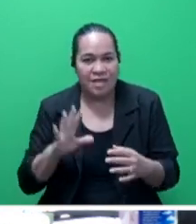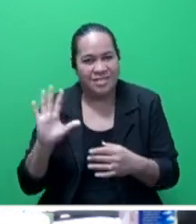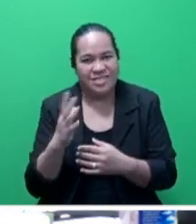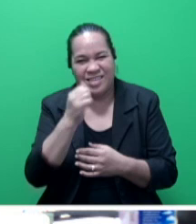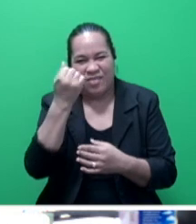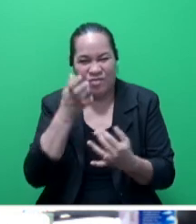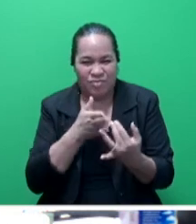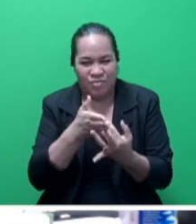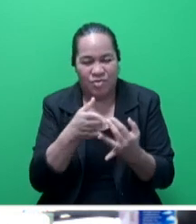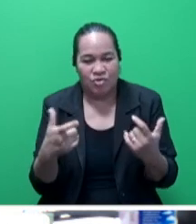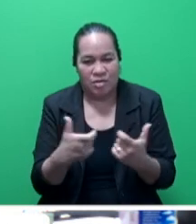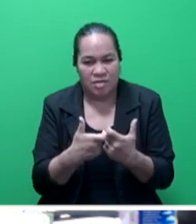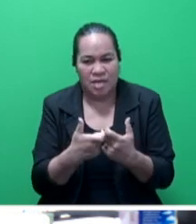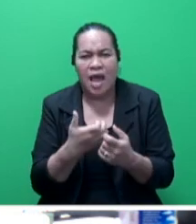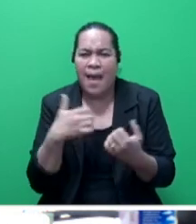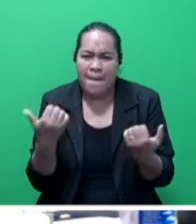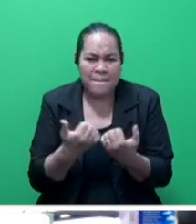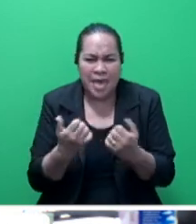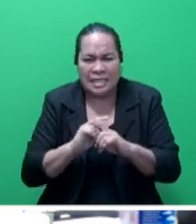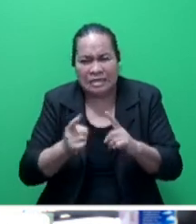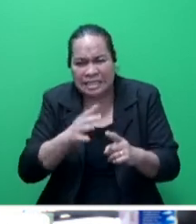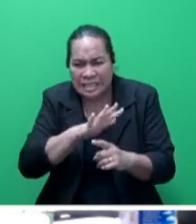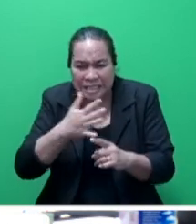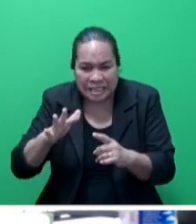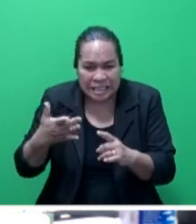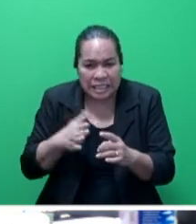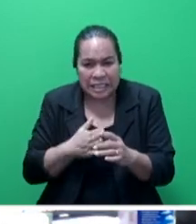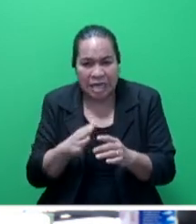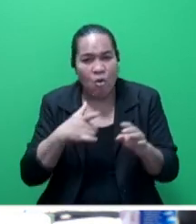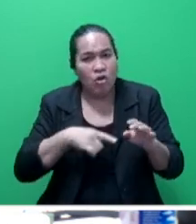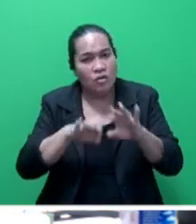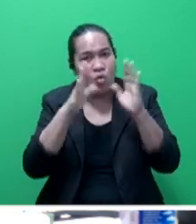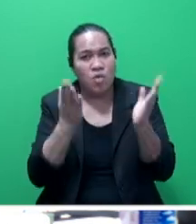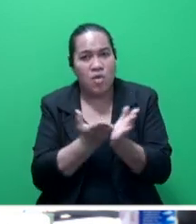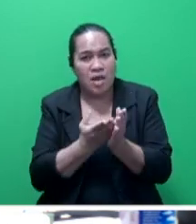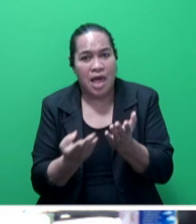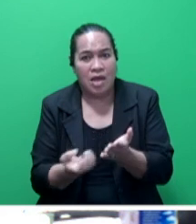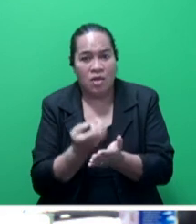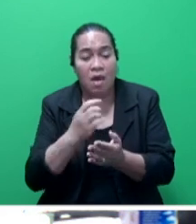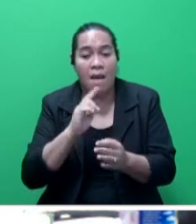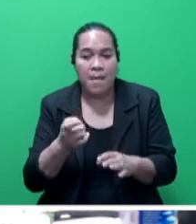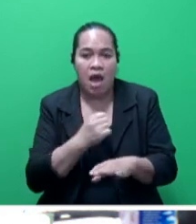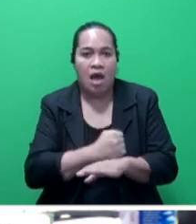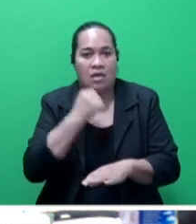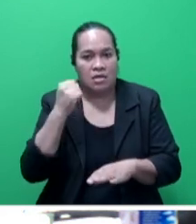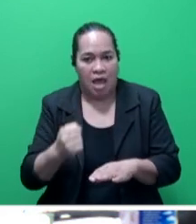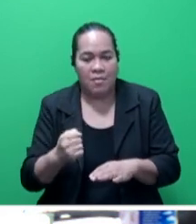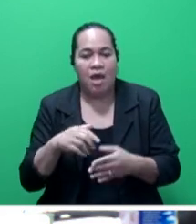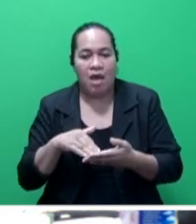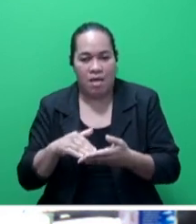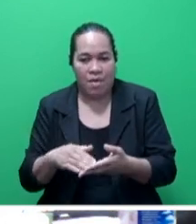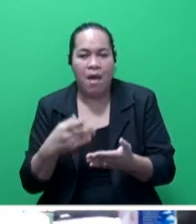sir, despite the many uncertainties grappling our global economies today, government couched a